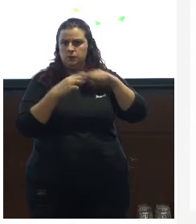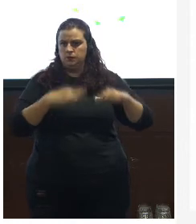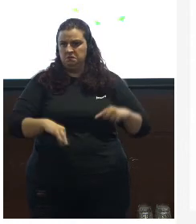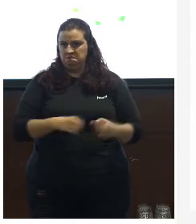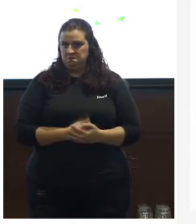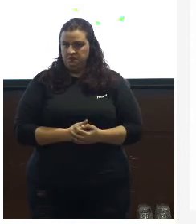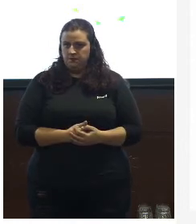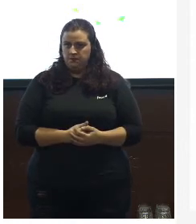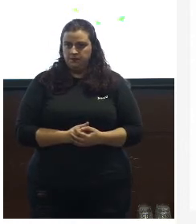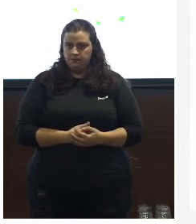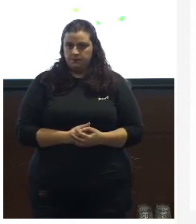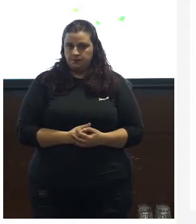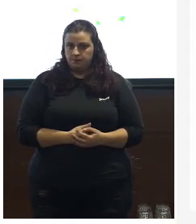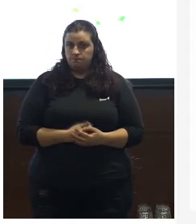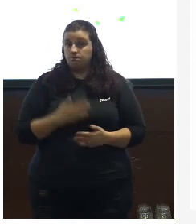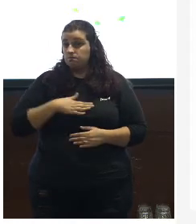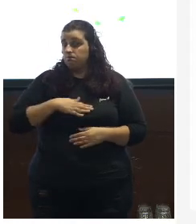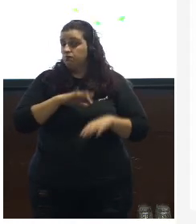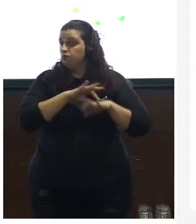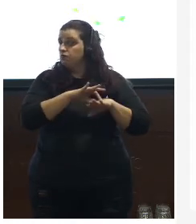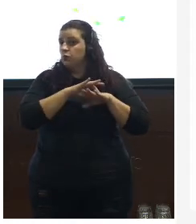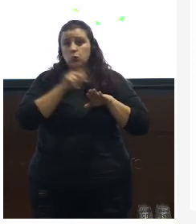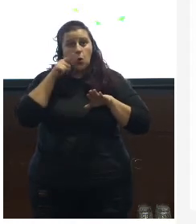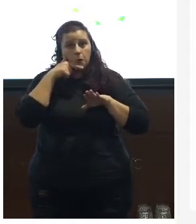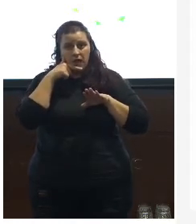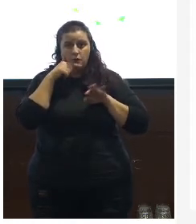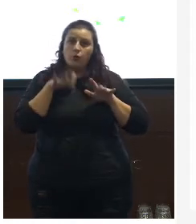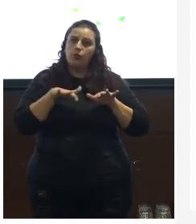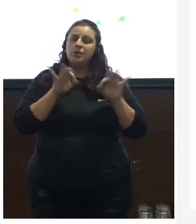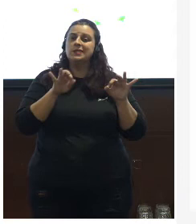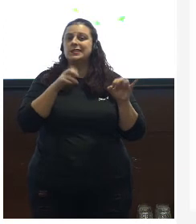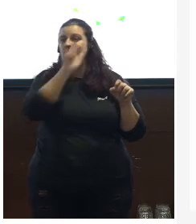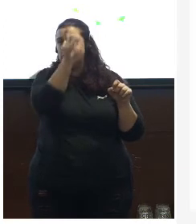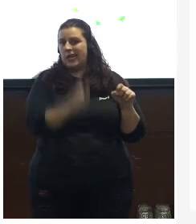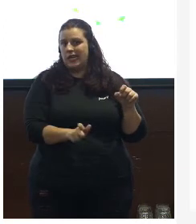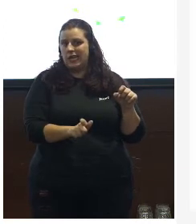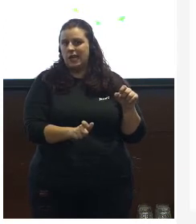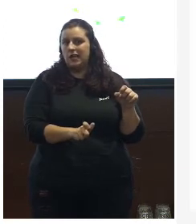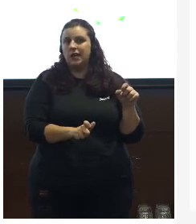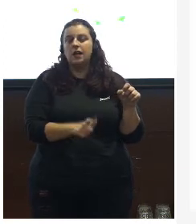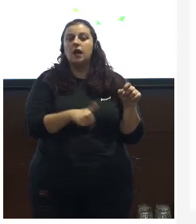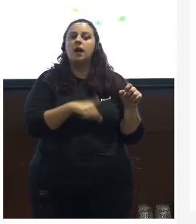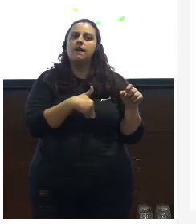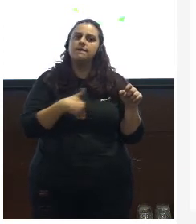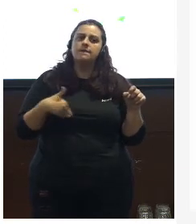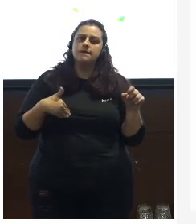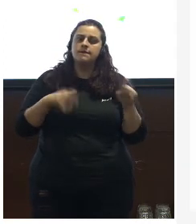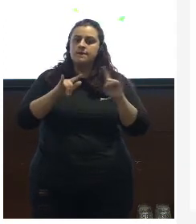on incoming. So we try to attract people from all over the world to our beautiful